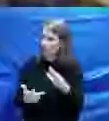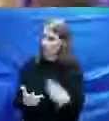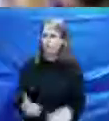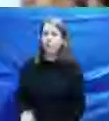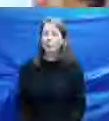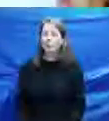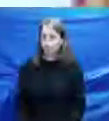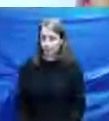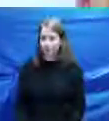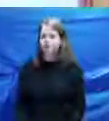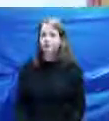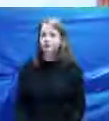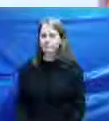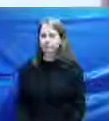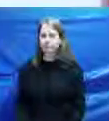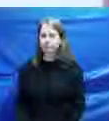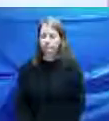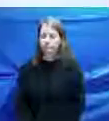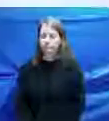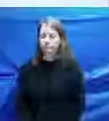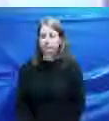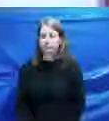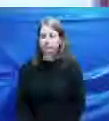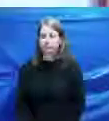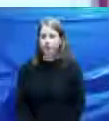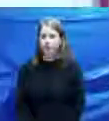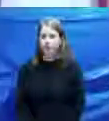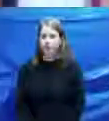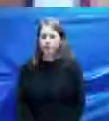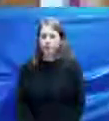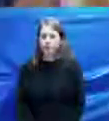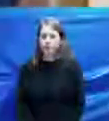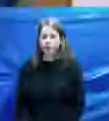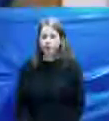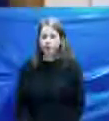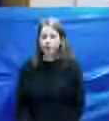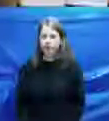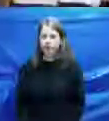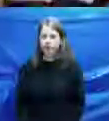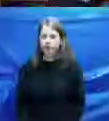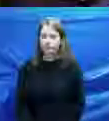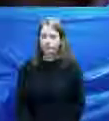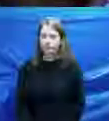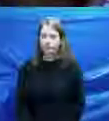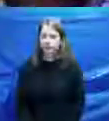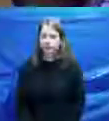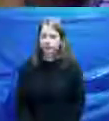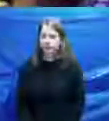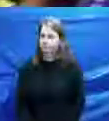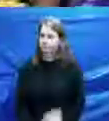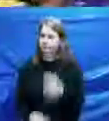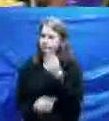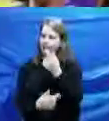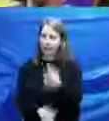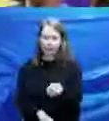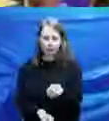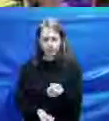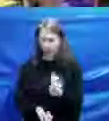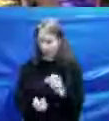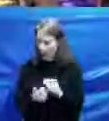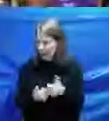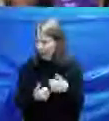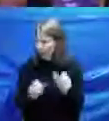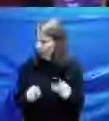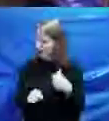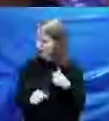no idea what the width is. And you're right, I also have no idea what the length is. Interesting. So how am I going to figure that